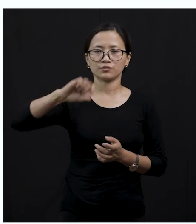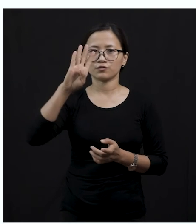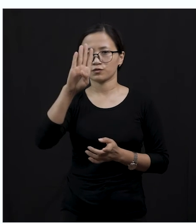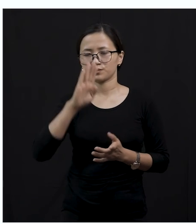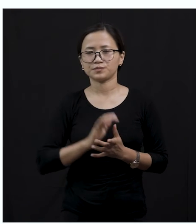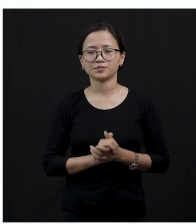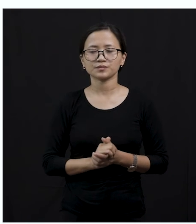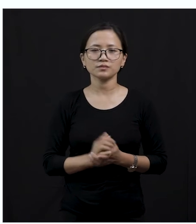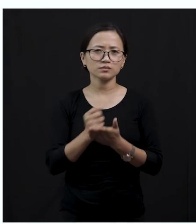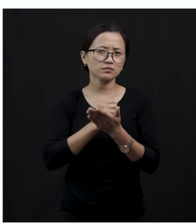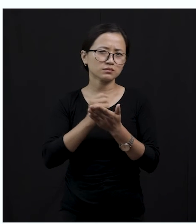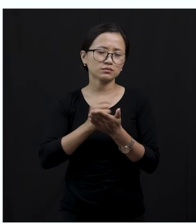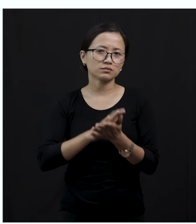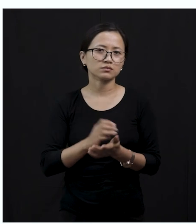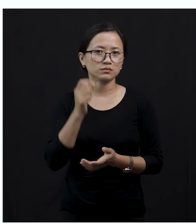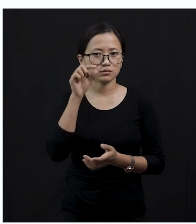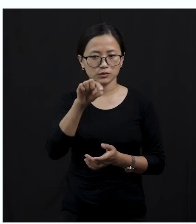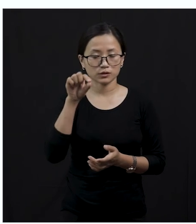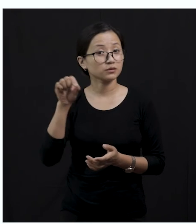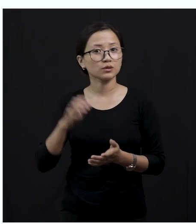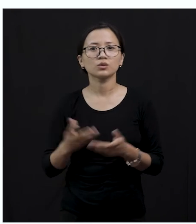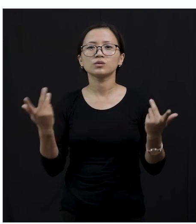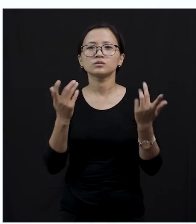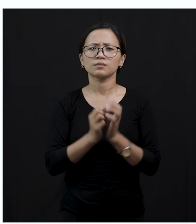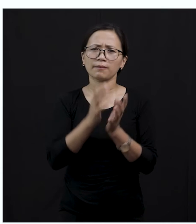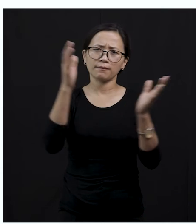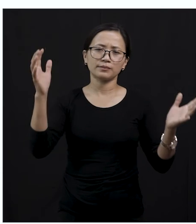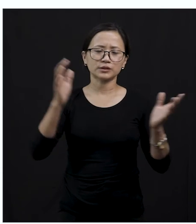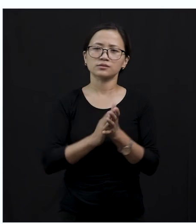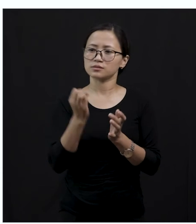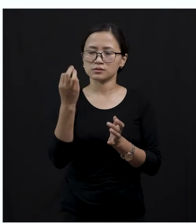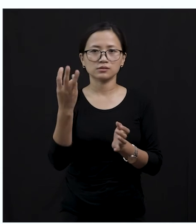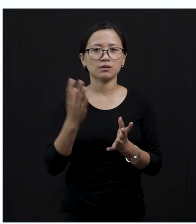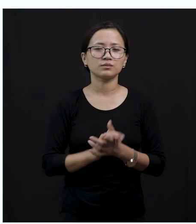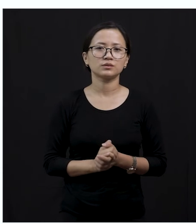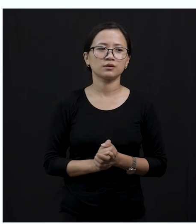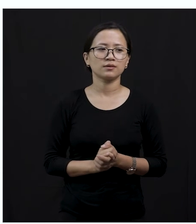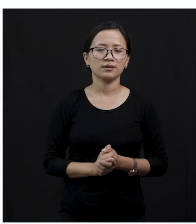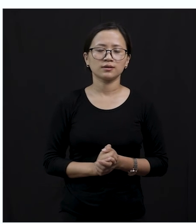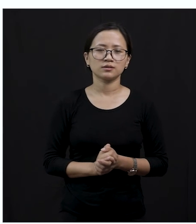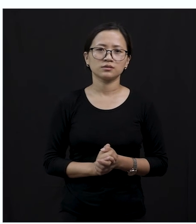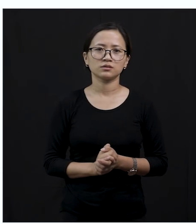Now try to identify which is the biggest number here. Let's look. We have